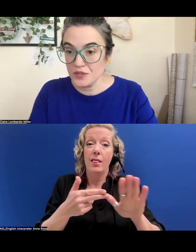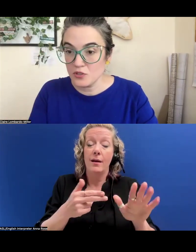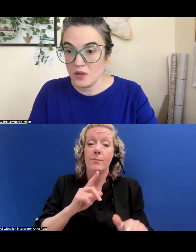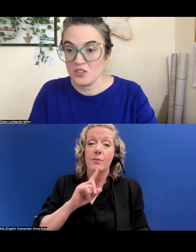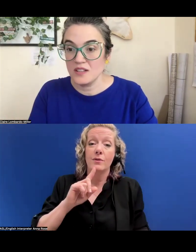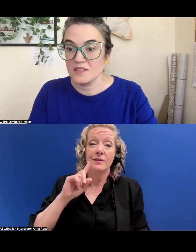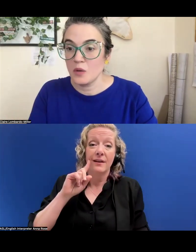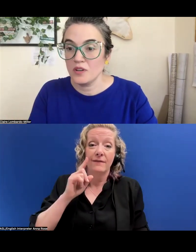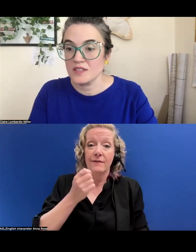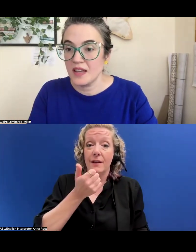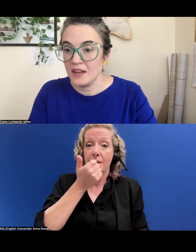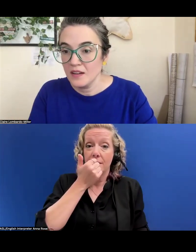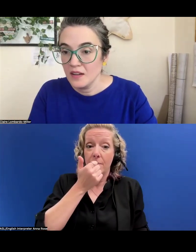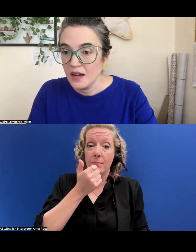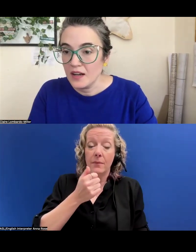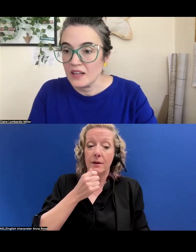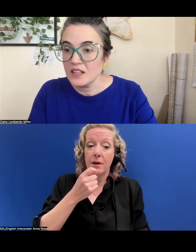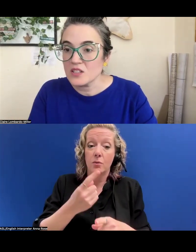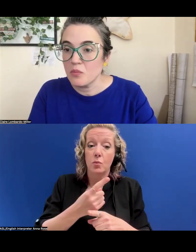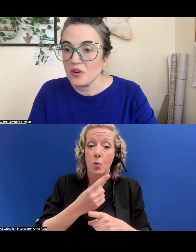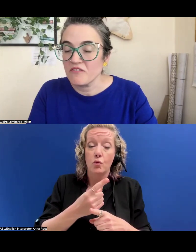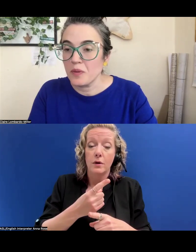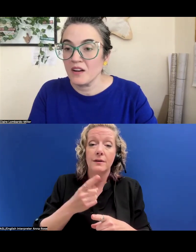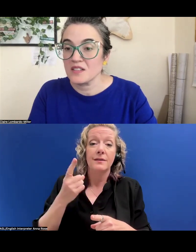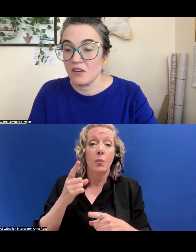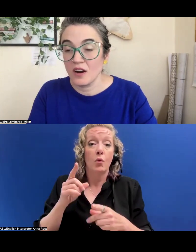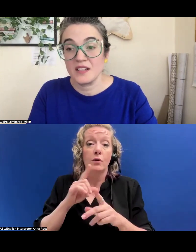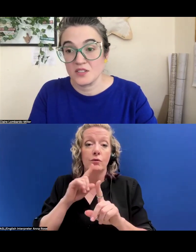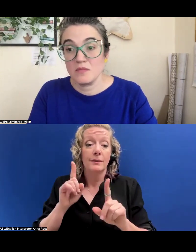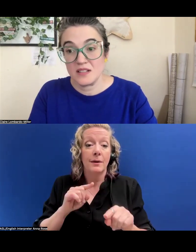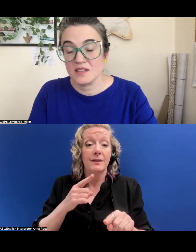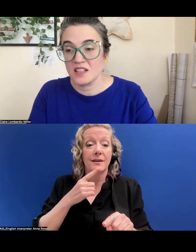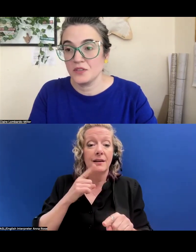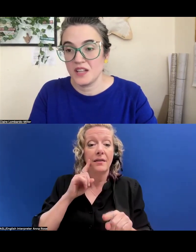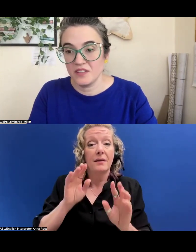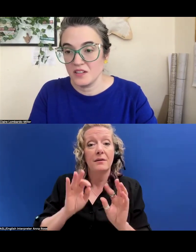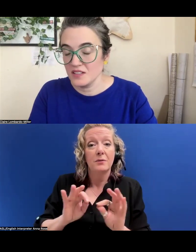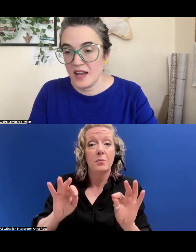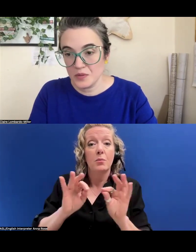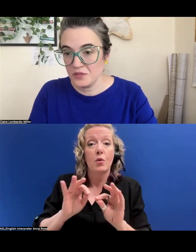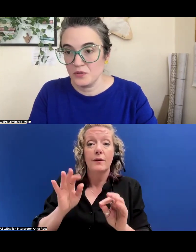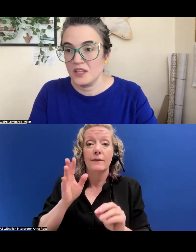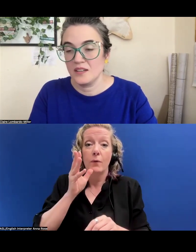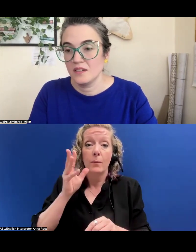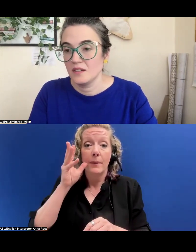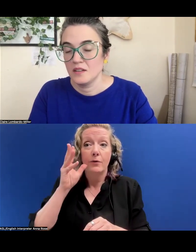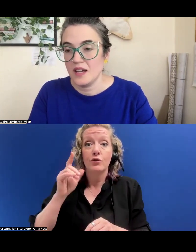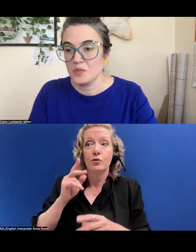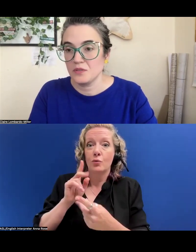school situations. Someone said, I think it's important for parents and guardians to meet successful deaf adults.